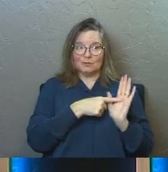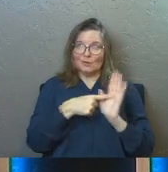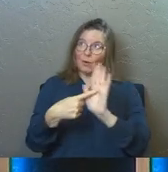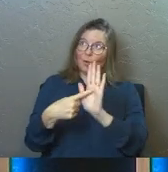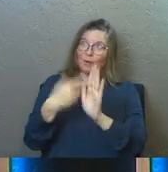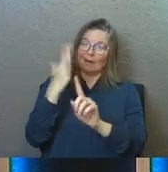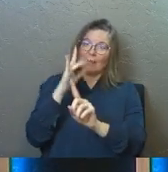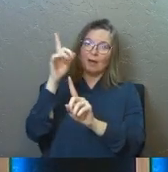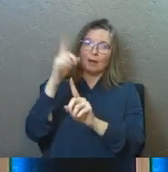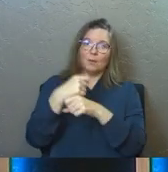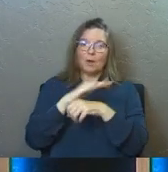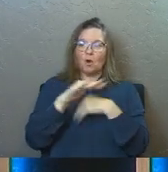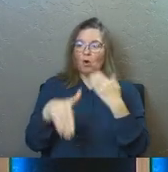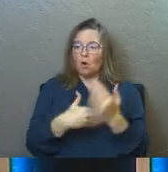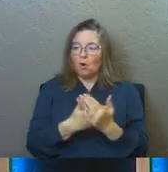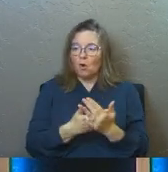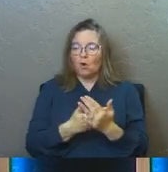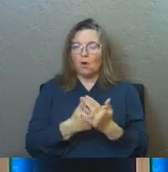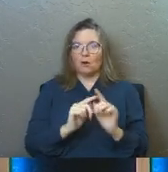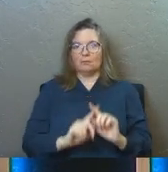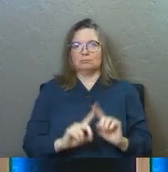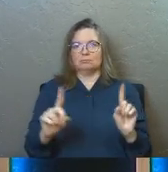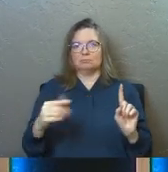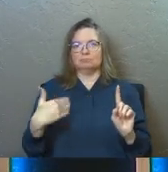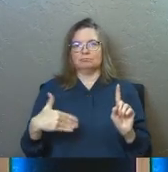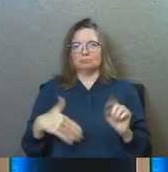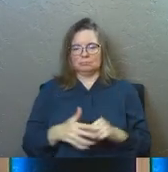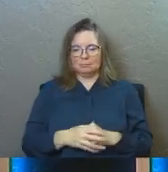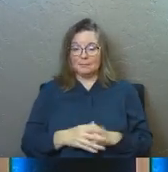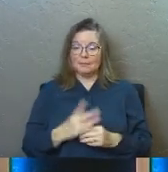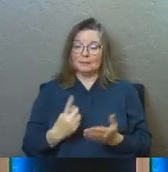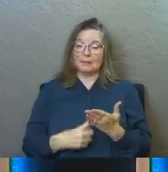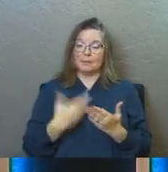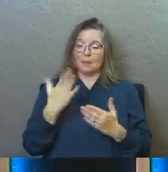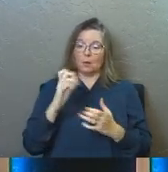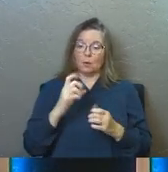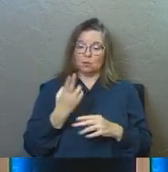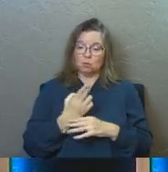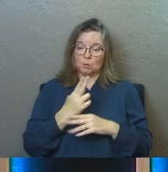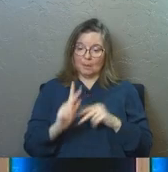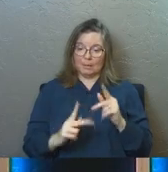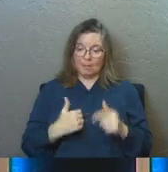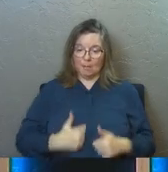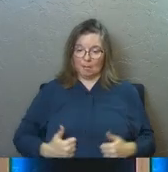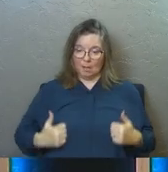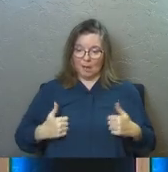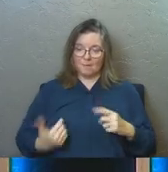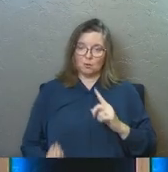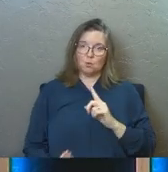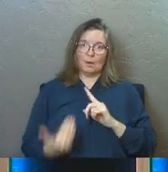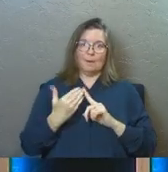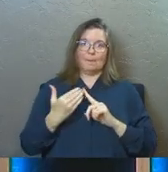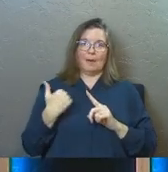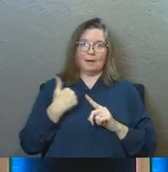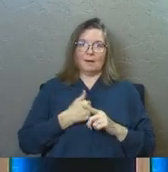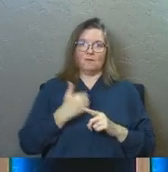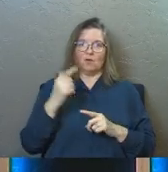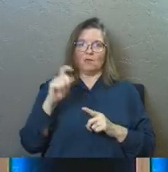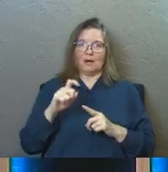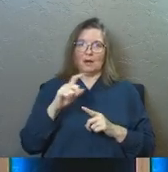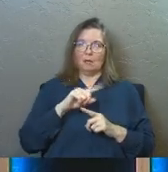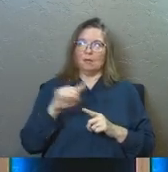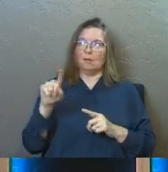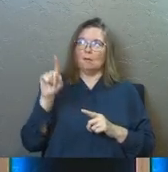to God, the one who makes all the difference. Sometimes God wants to use those people in our lives to remind us of our need for